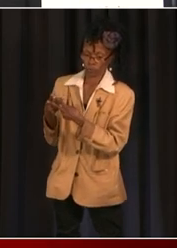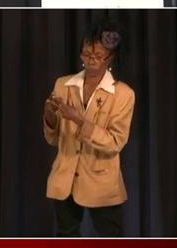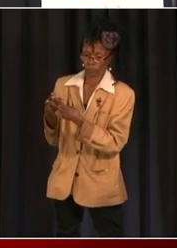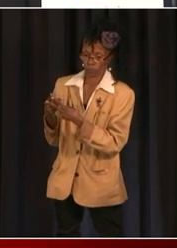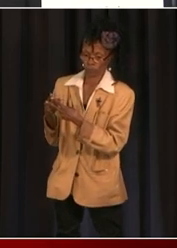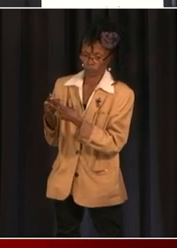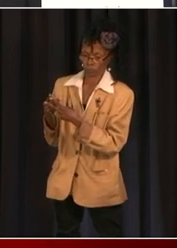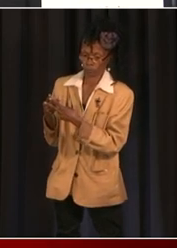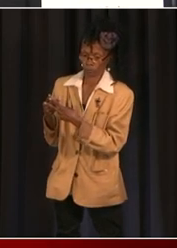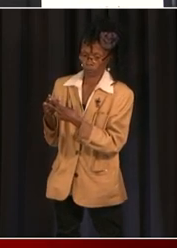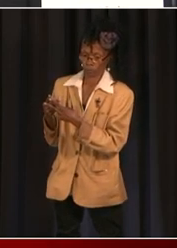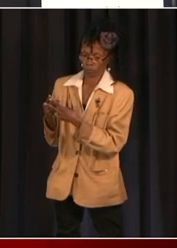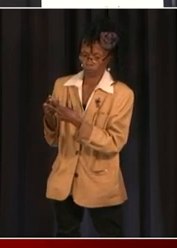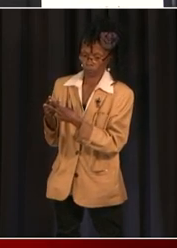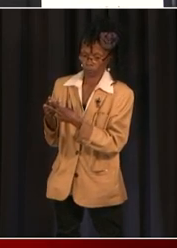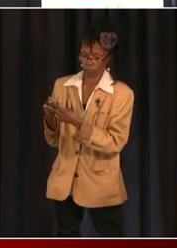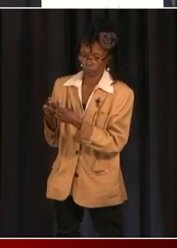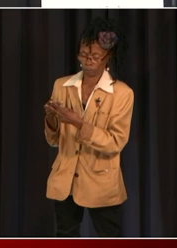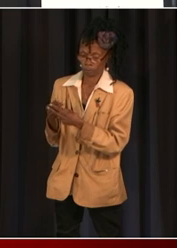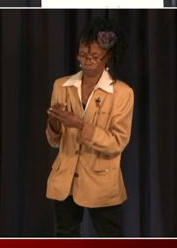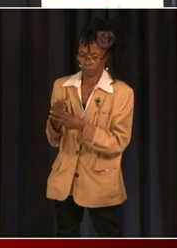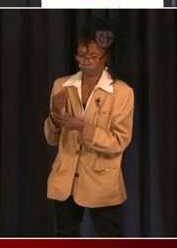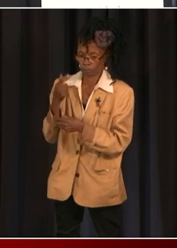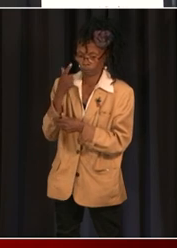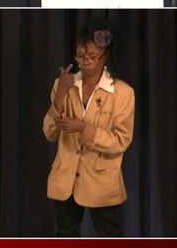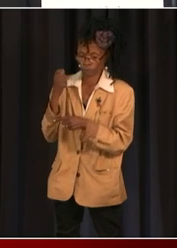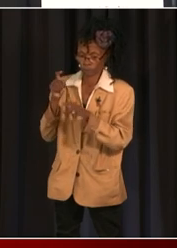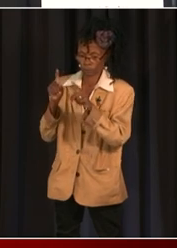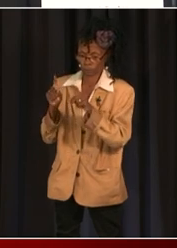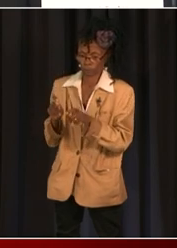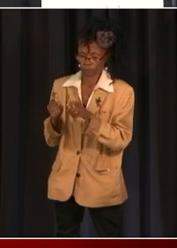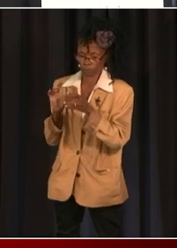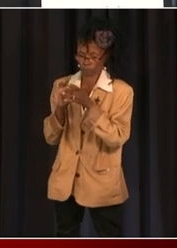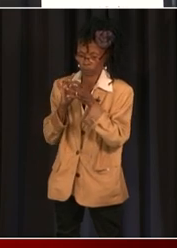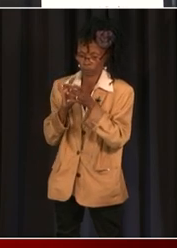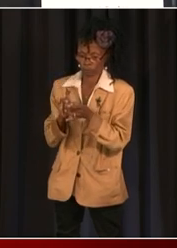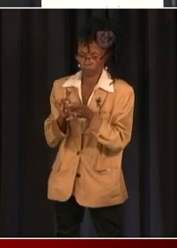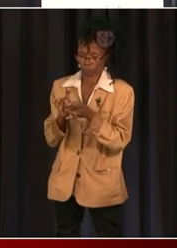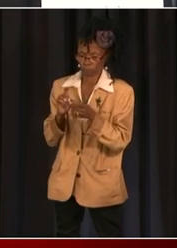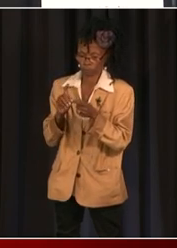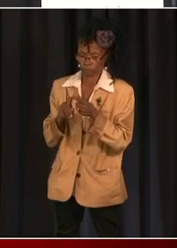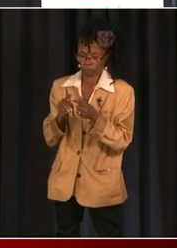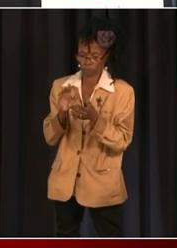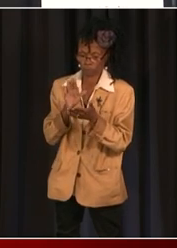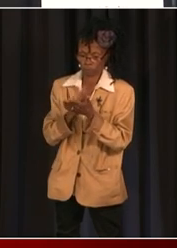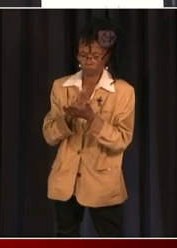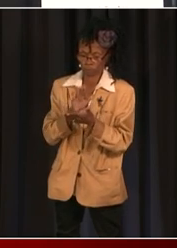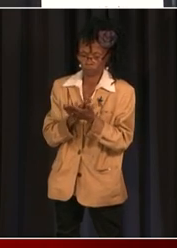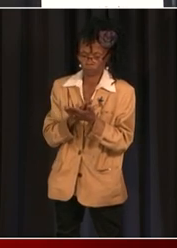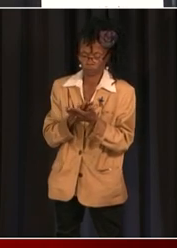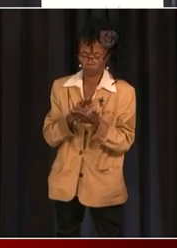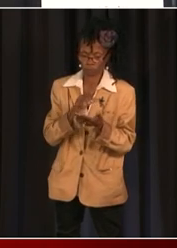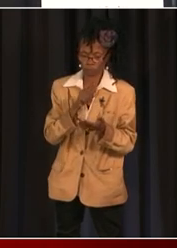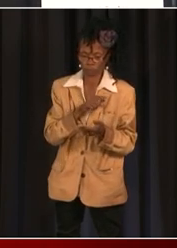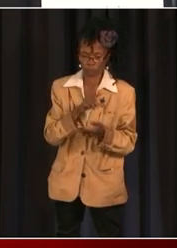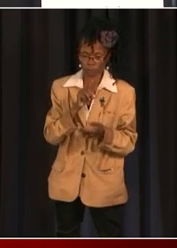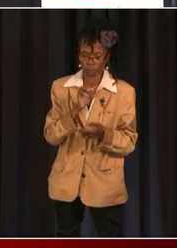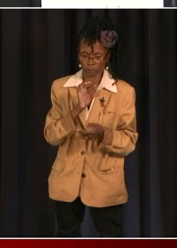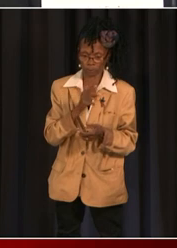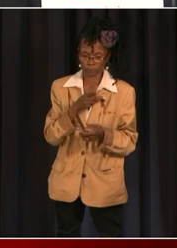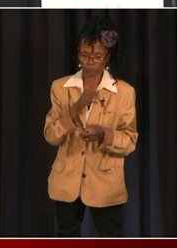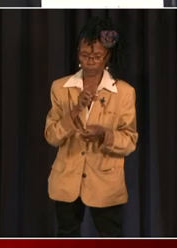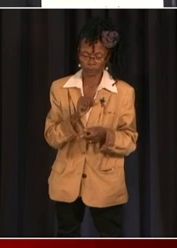a DCPS related quarantine do not need to provide any documentation, as that will be provided for the student.